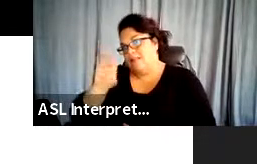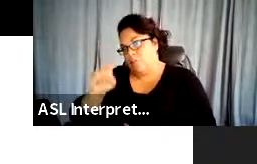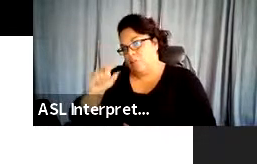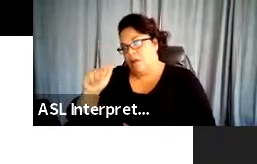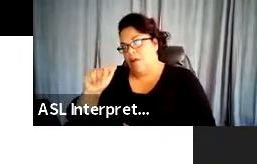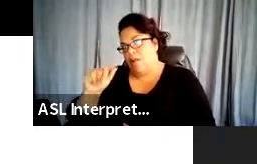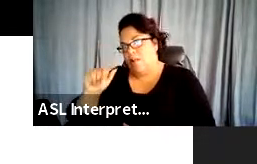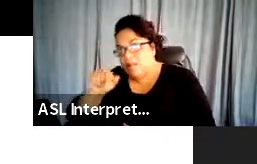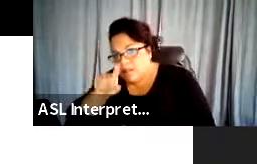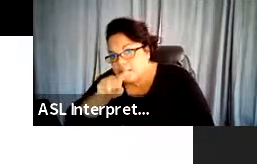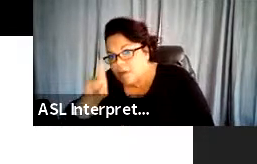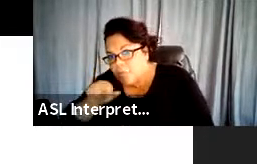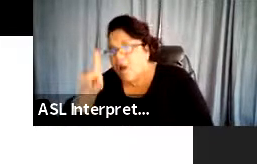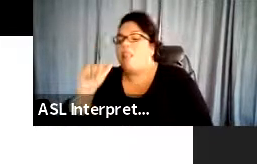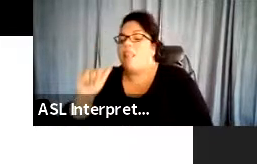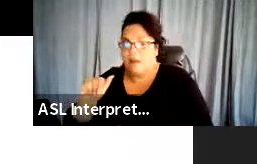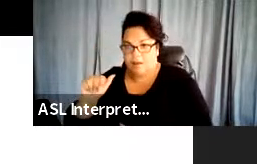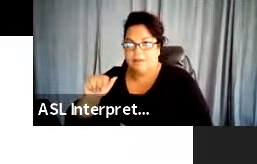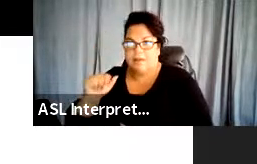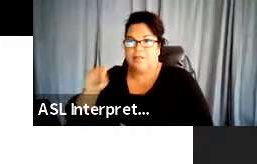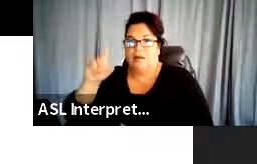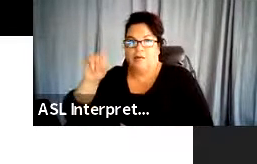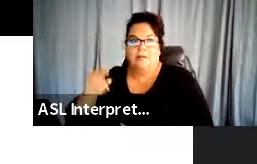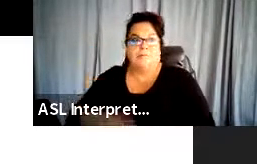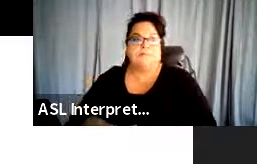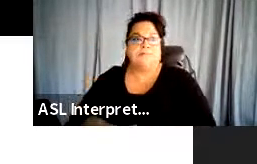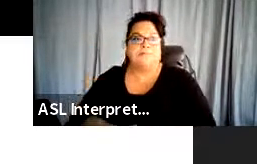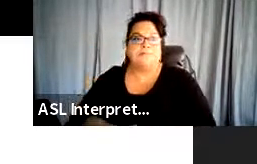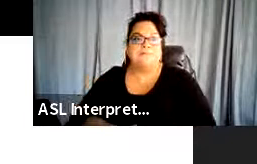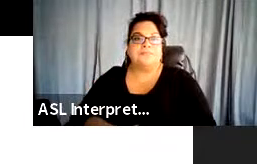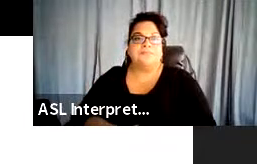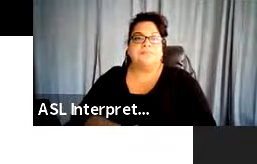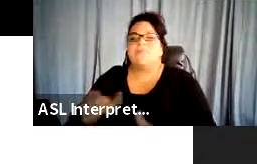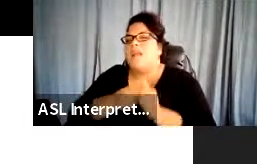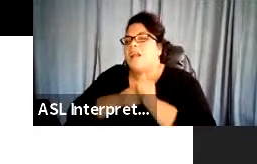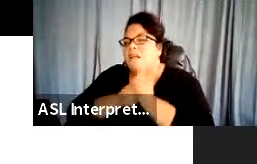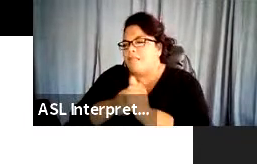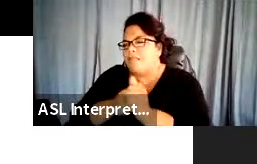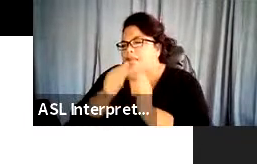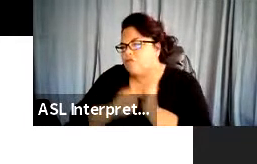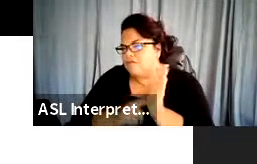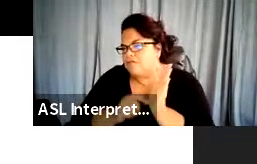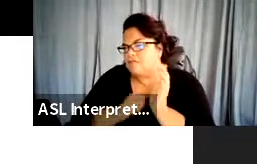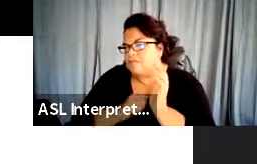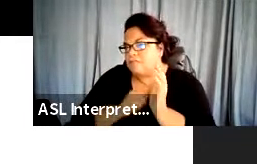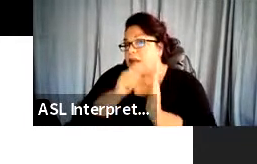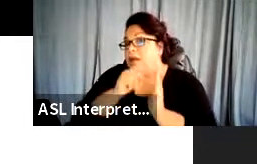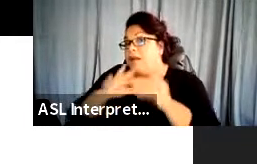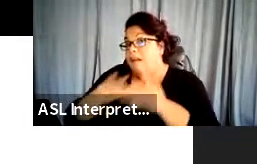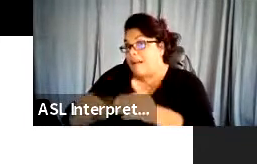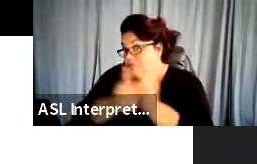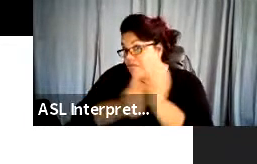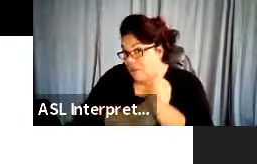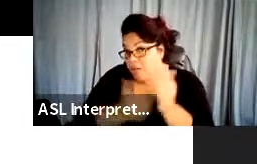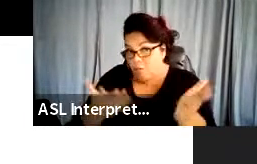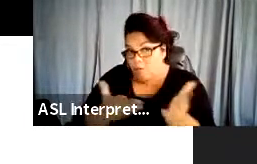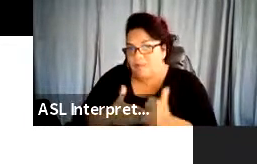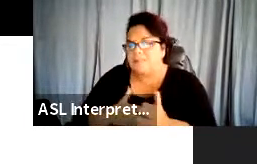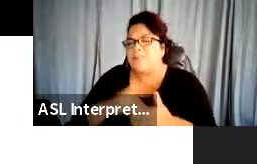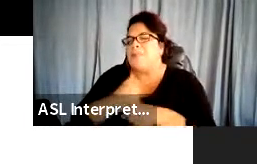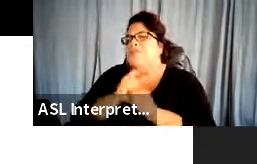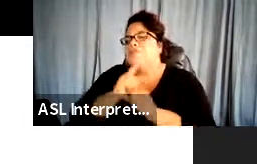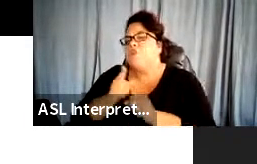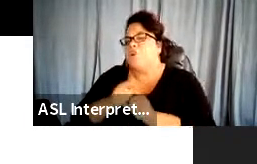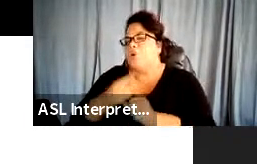Guidelines for Zoom. Please keep your video off unless you are presenting. This will prevent lagging.